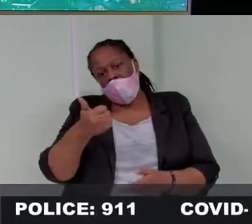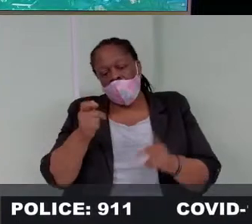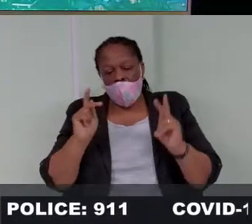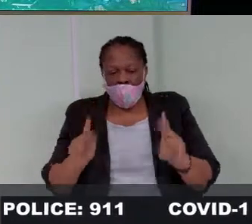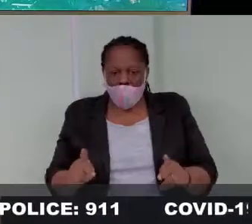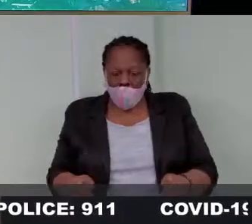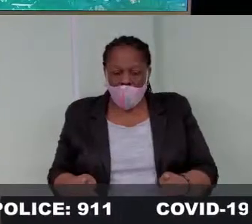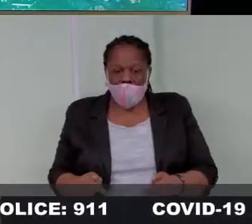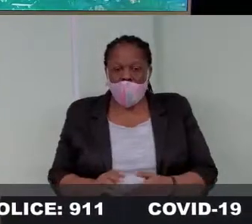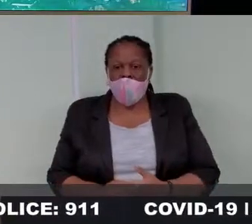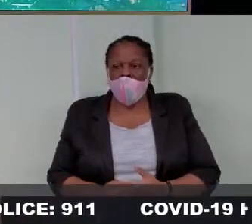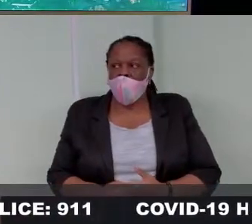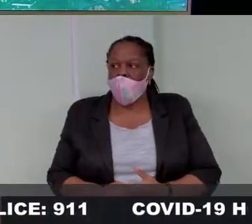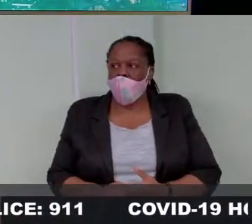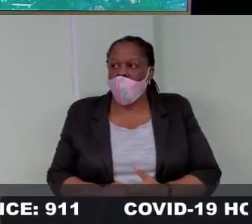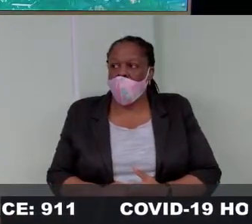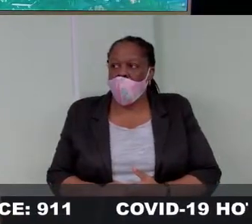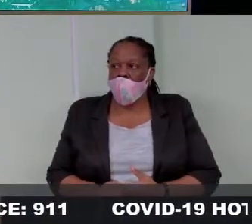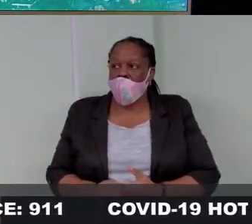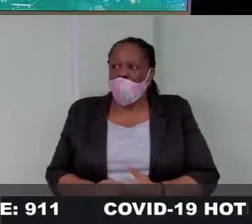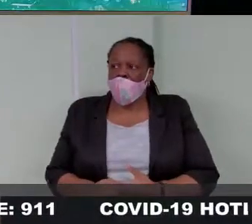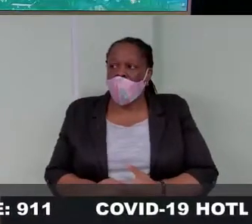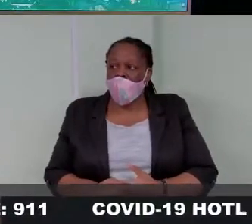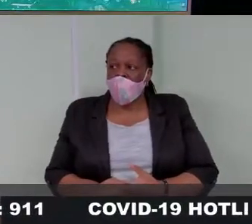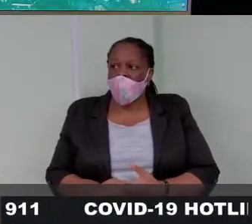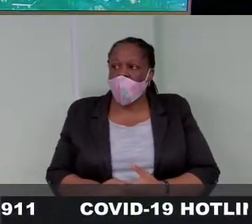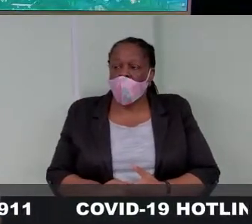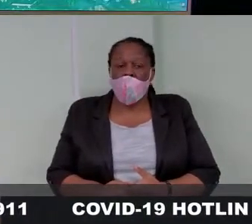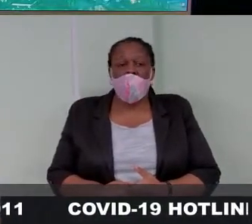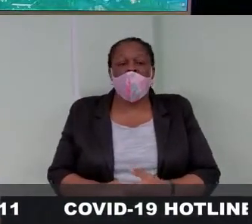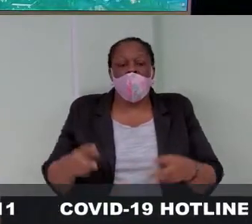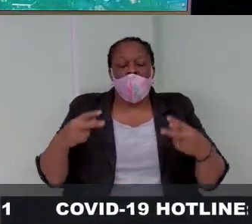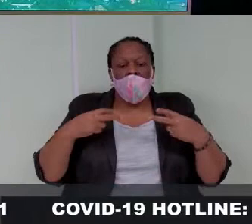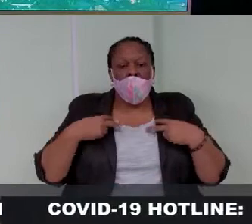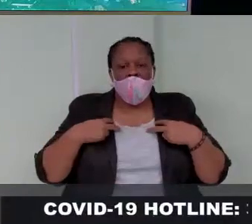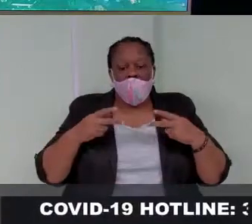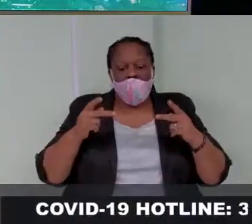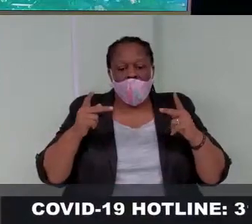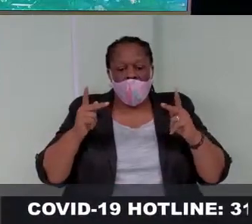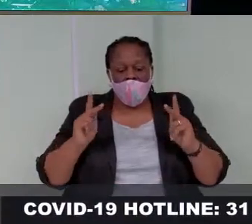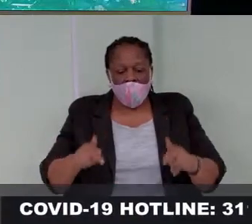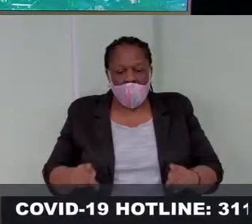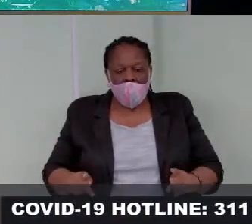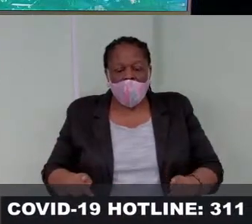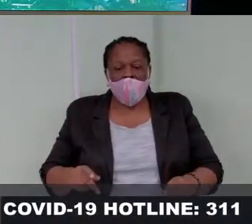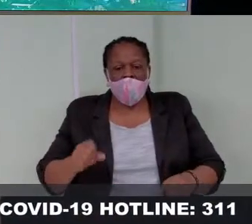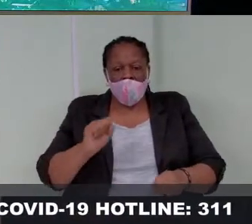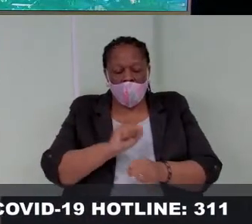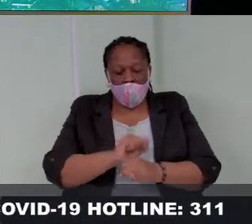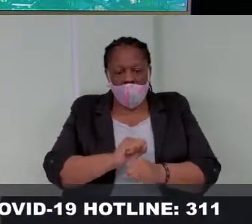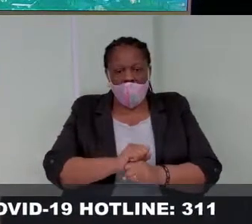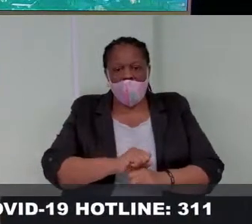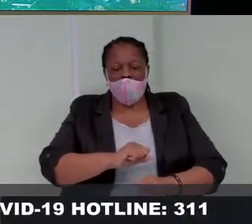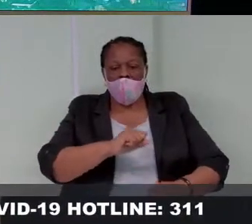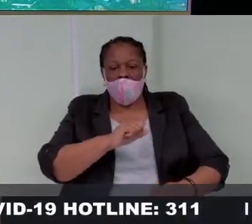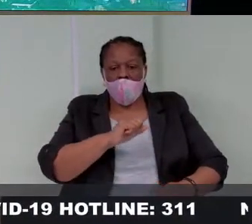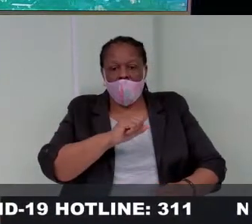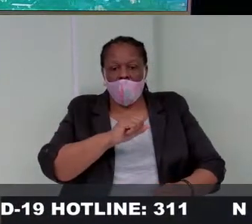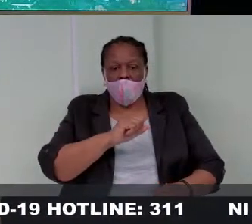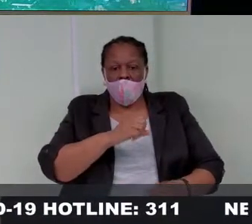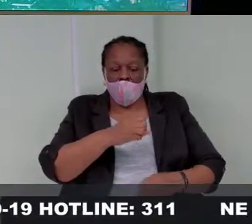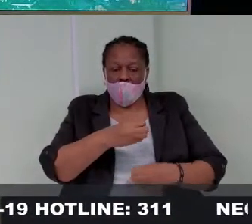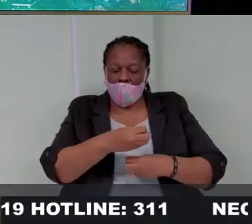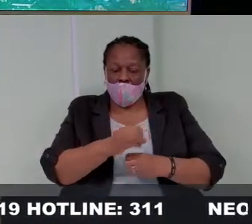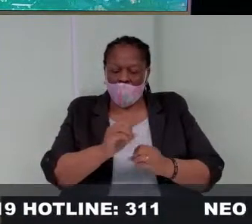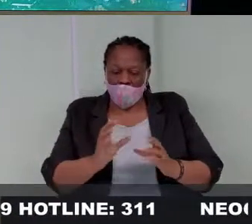travelers. There we have environmental health officers, and we have a compliance team to ensure that the